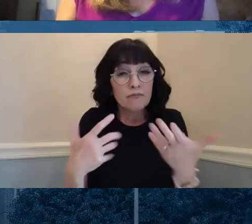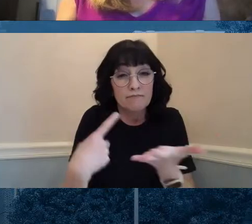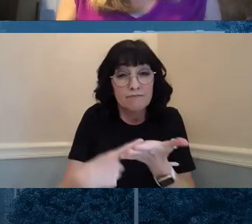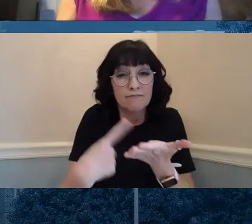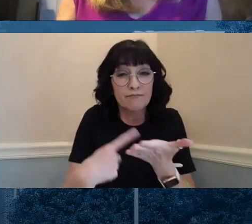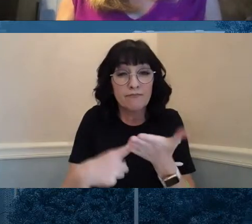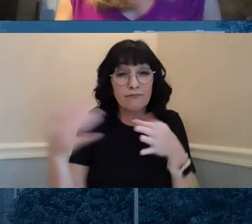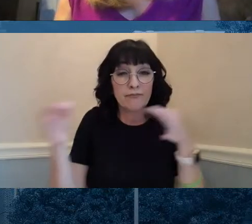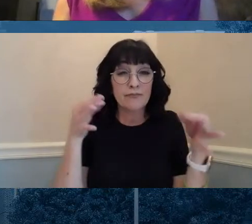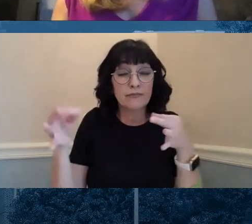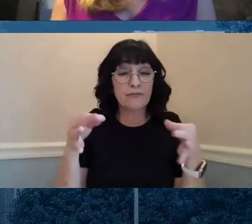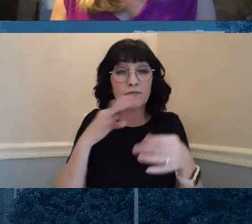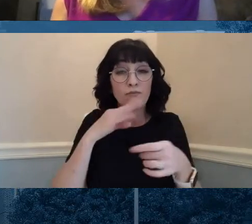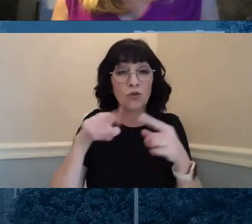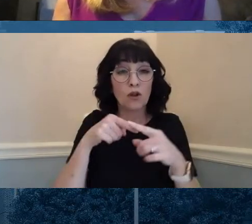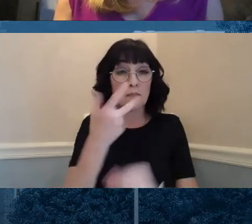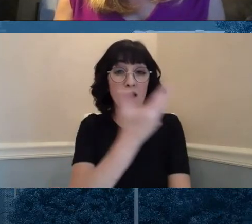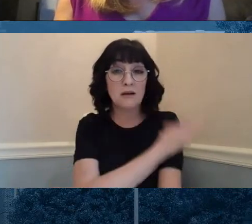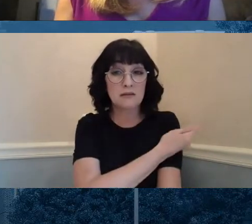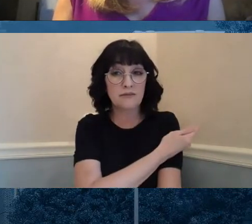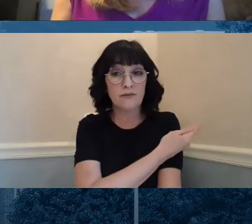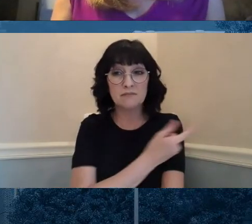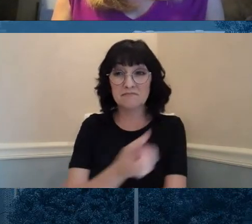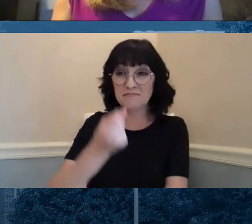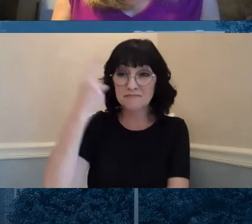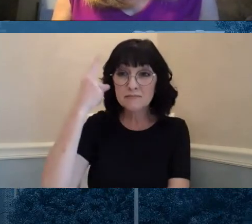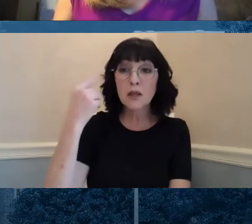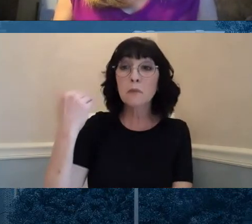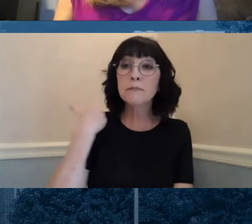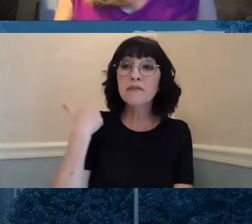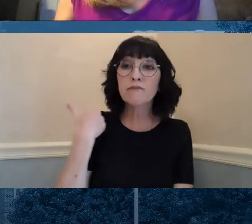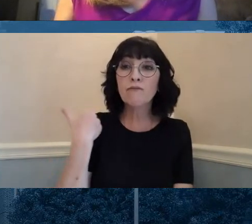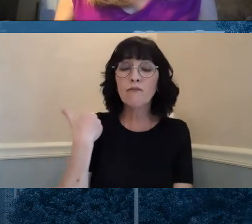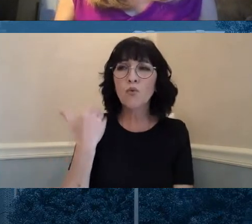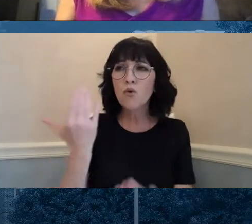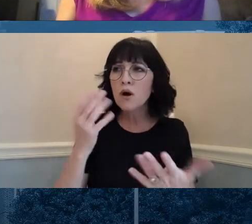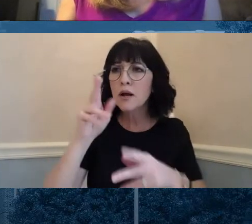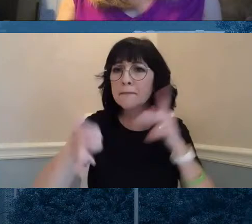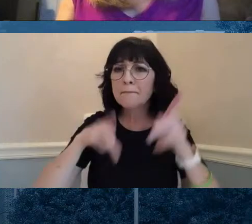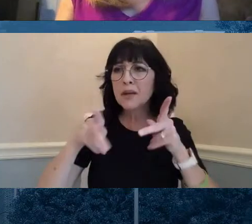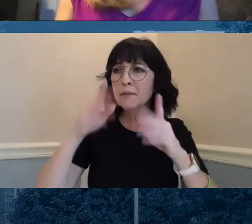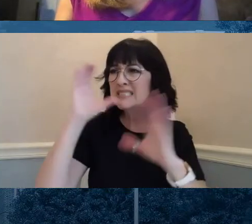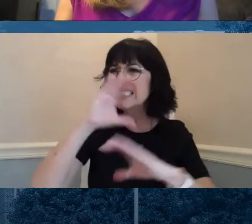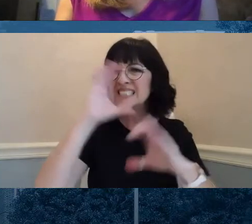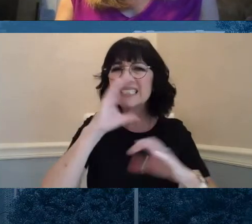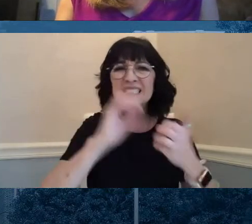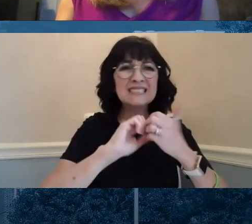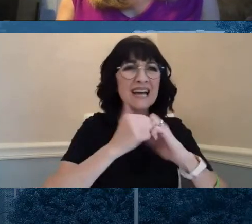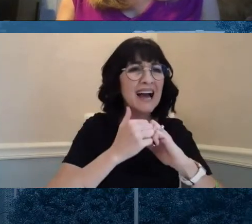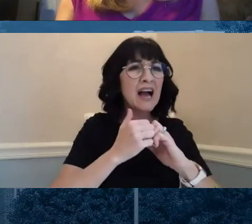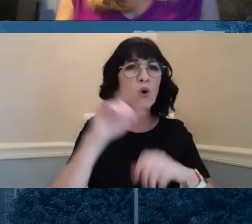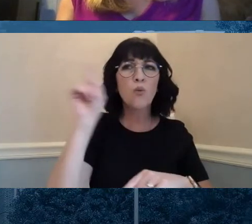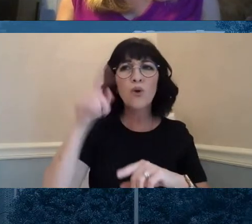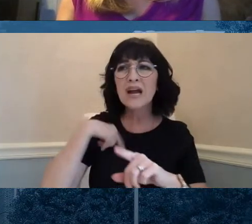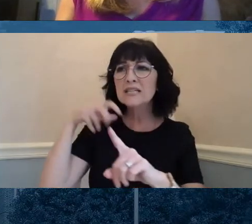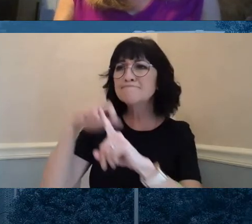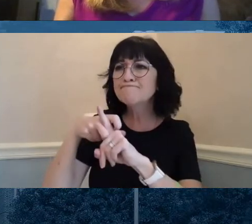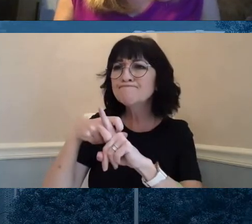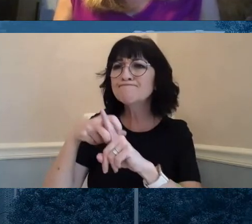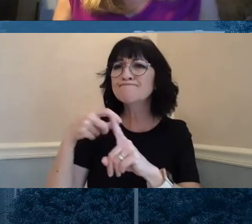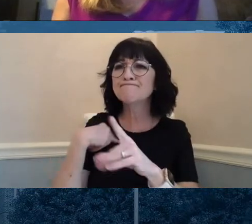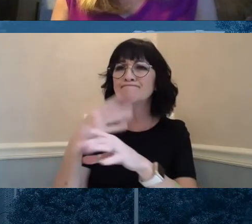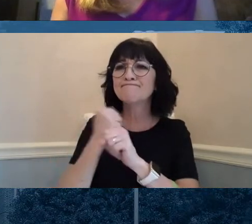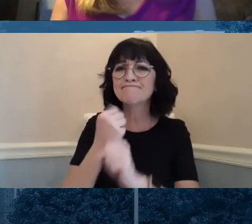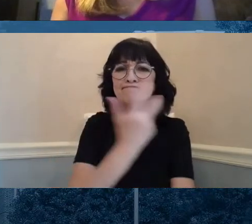become easier than ever to become vaccinated. And as we've reached the remarkable vaccination levels that the governor mentioned,